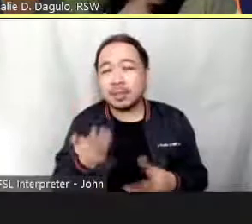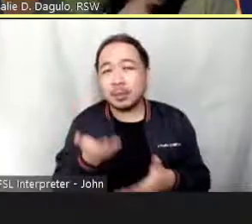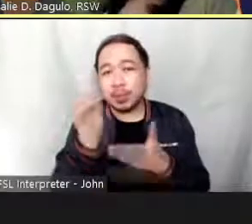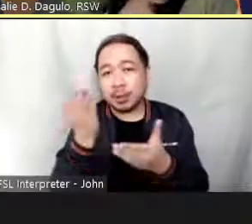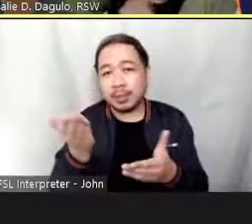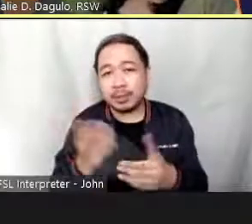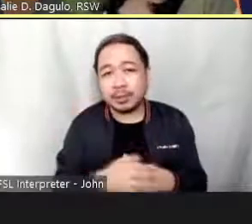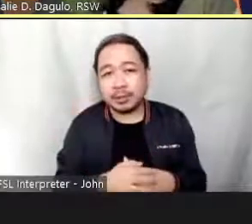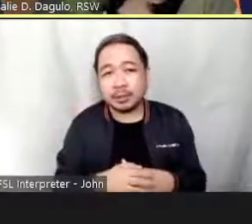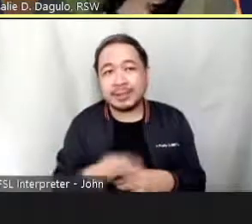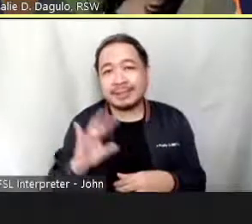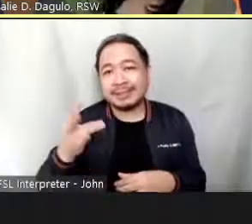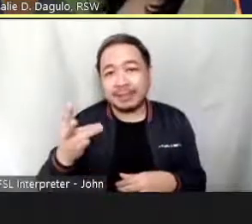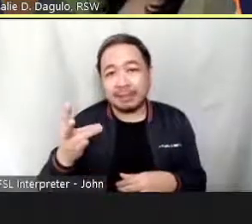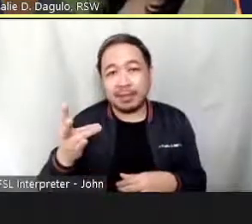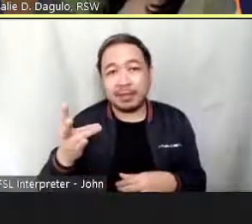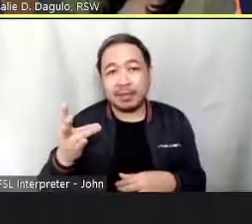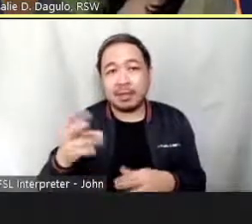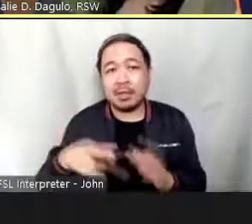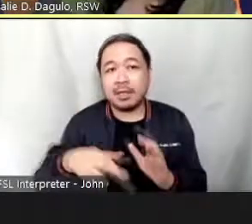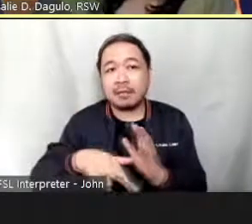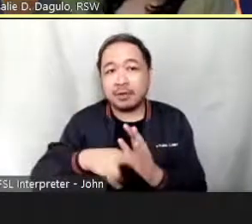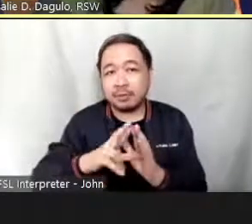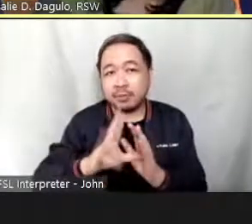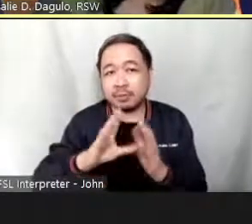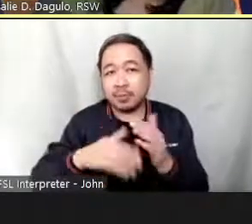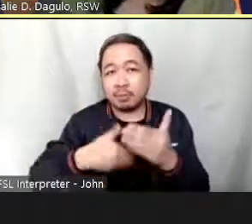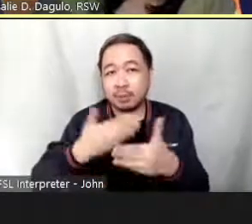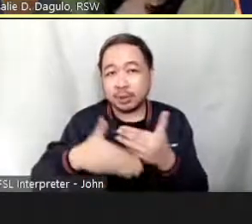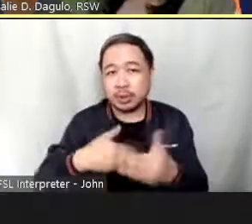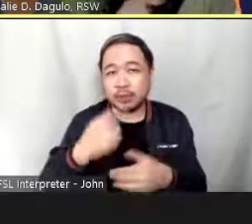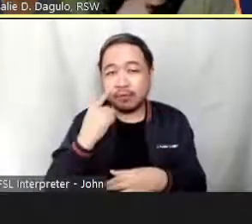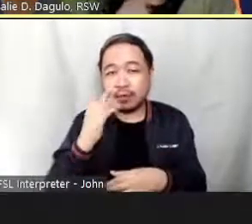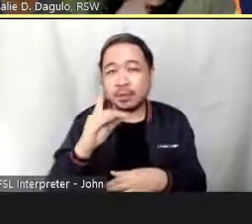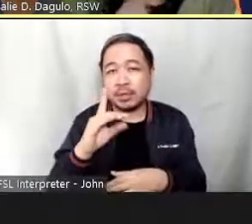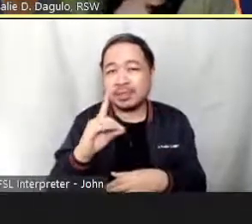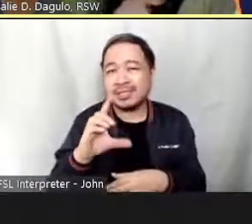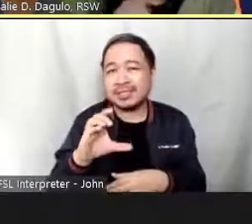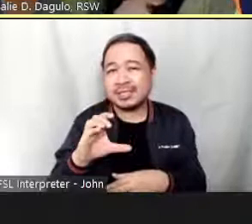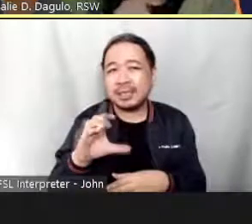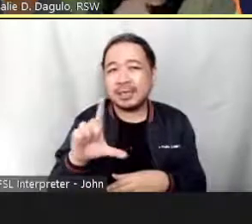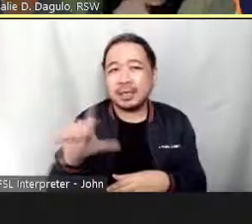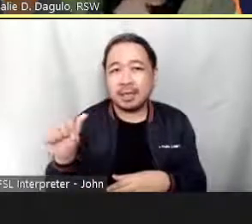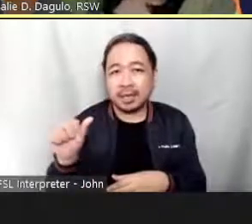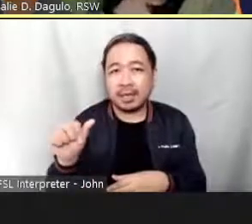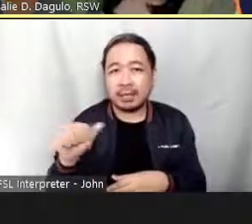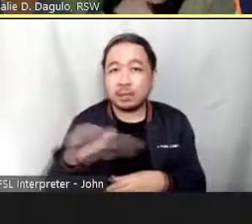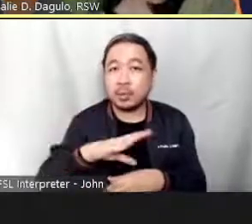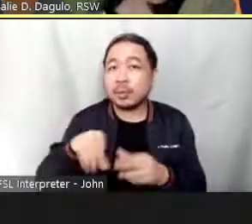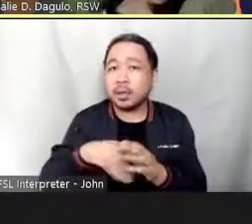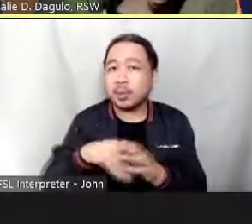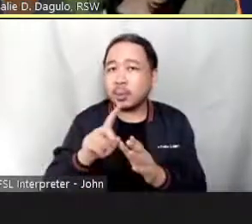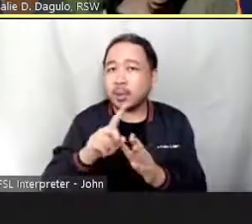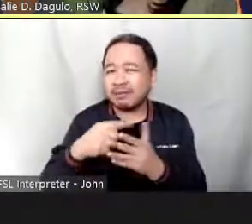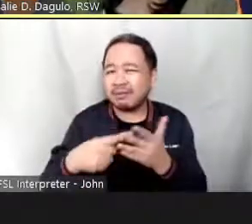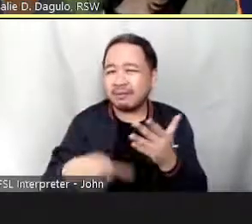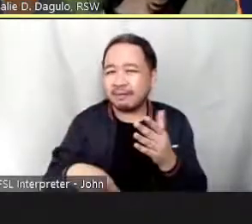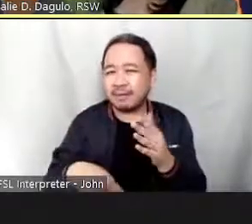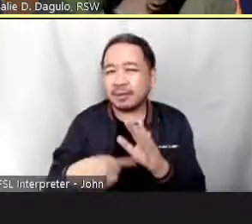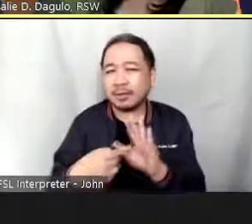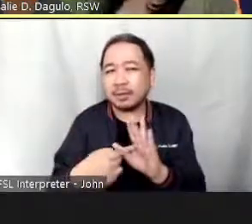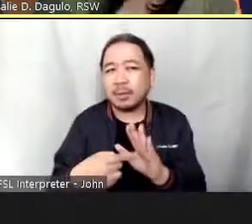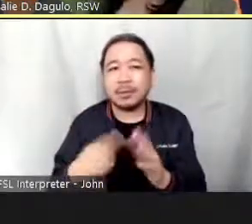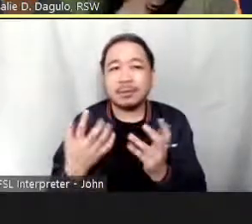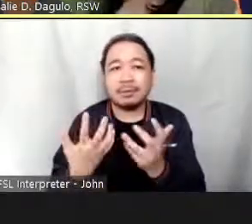the 7th recommendation, review the procedures of the CDCLAA taking into consideration the following.